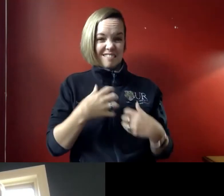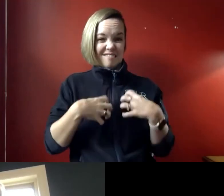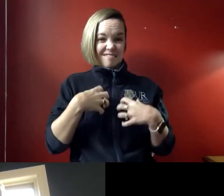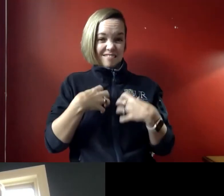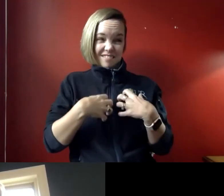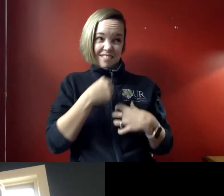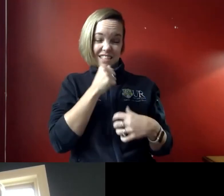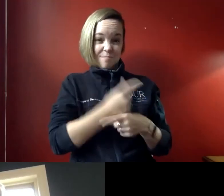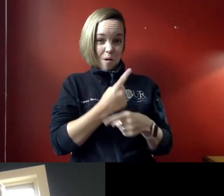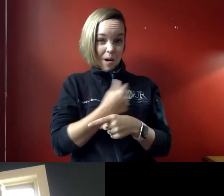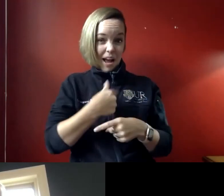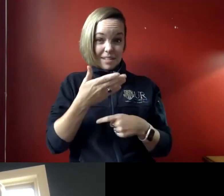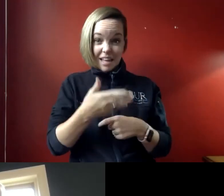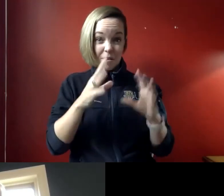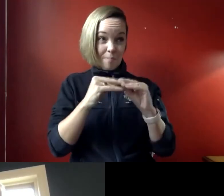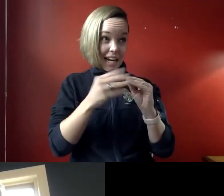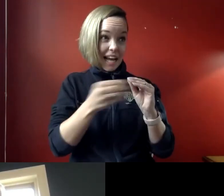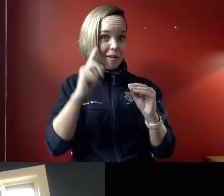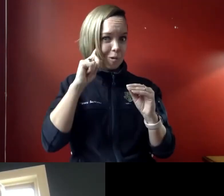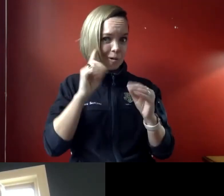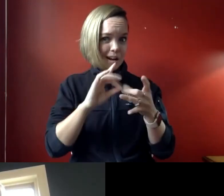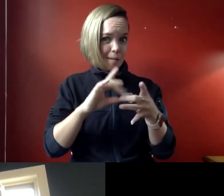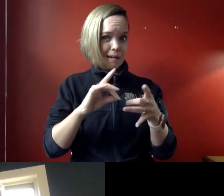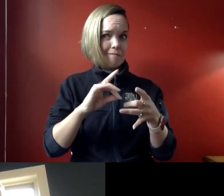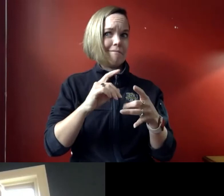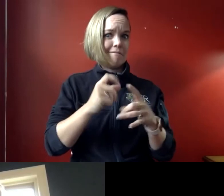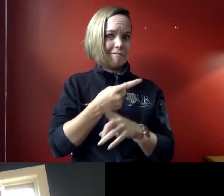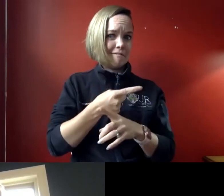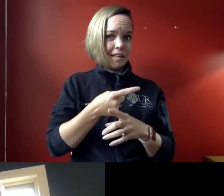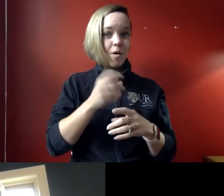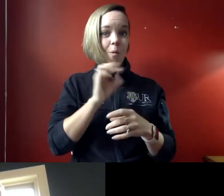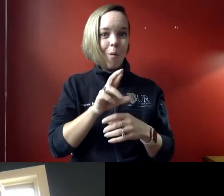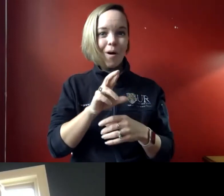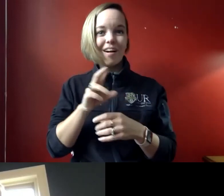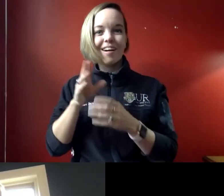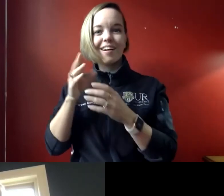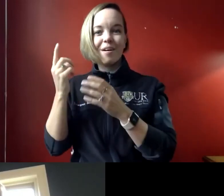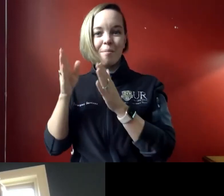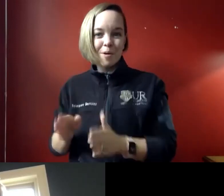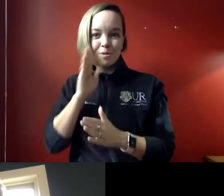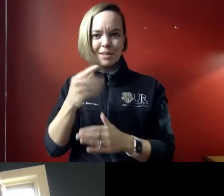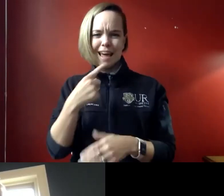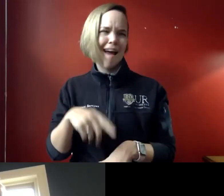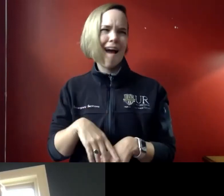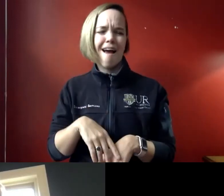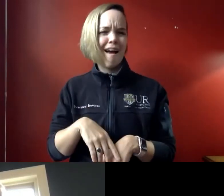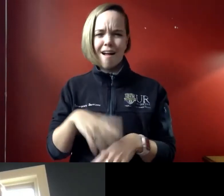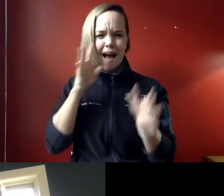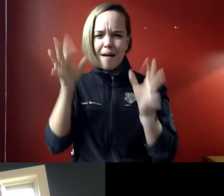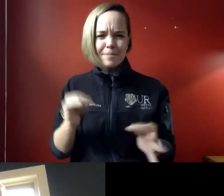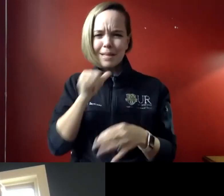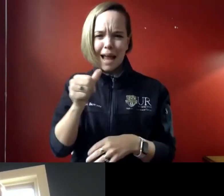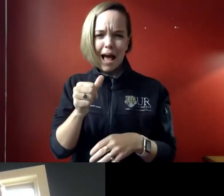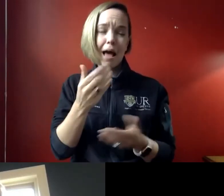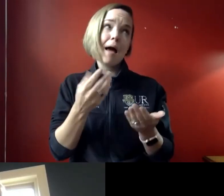meeting where they said something inappropriate, or they say, absolutely not. I mean, anything is possible,